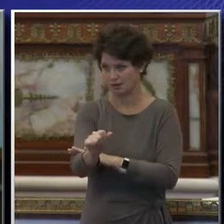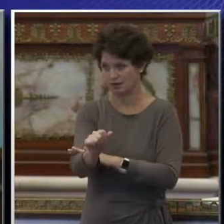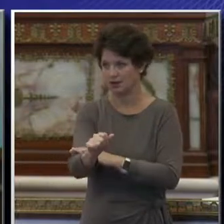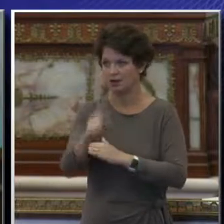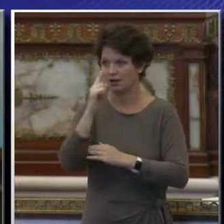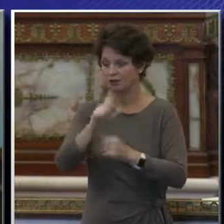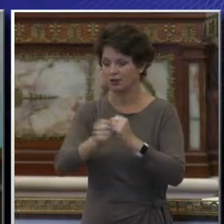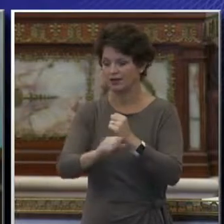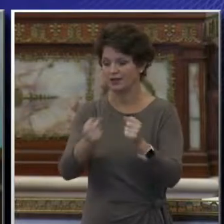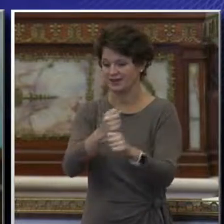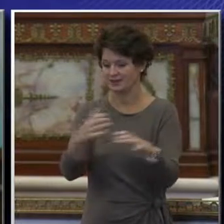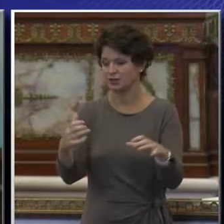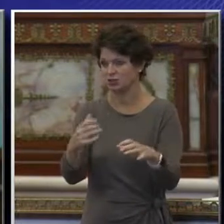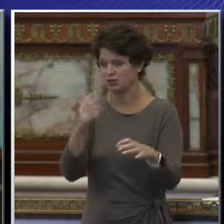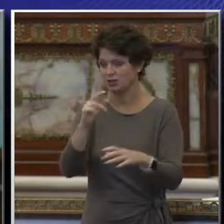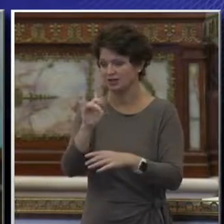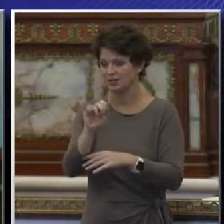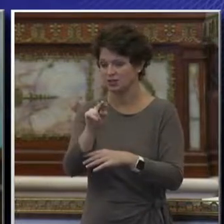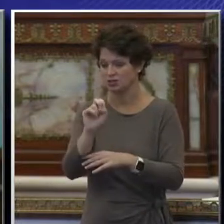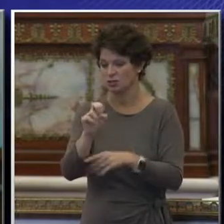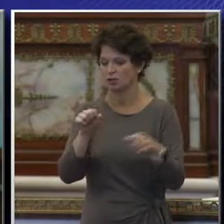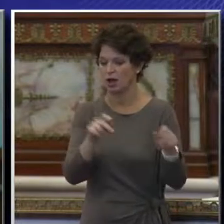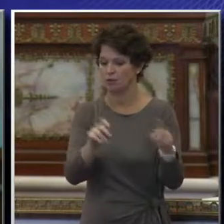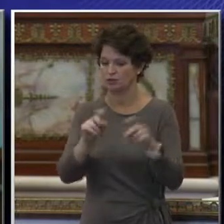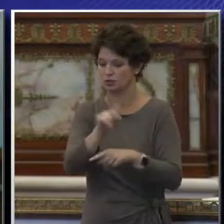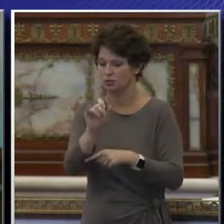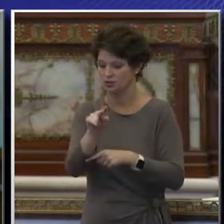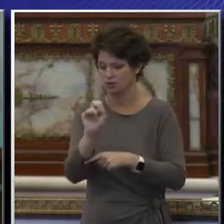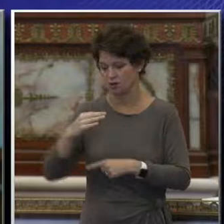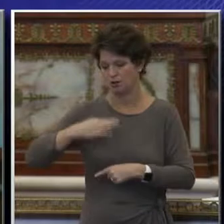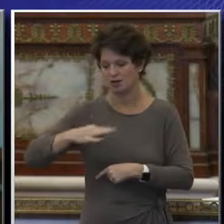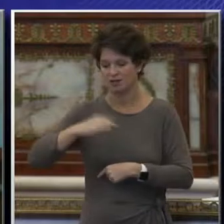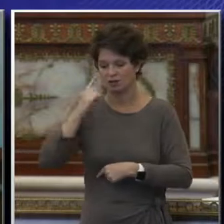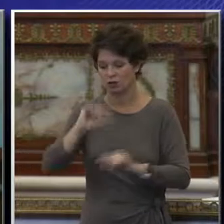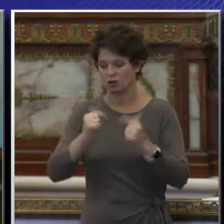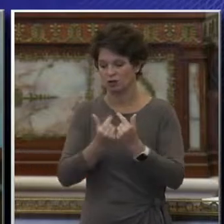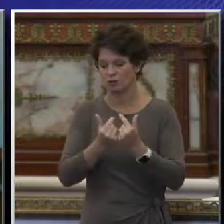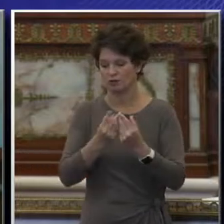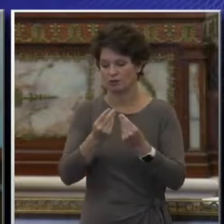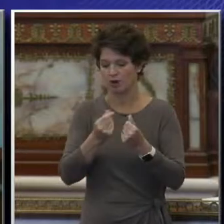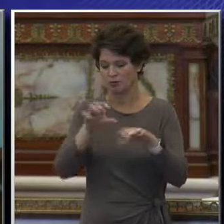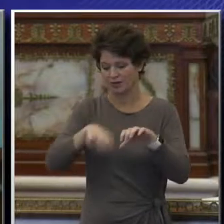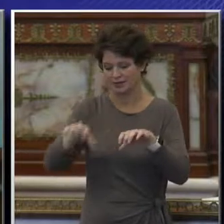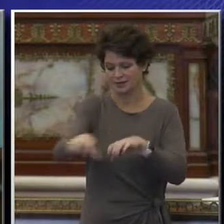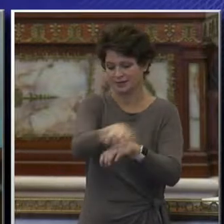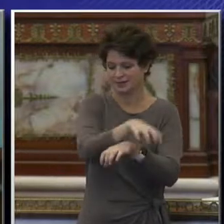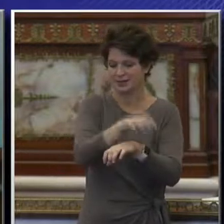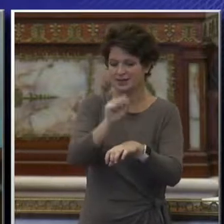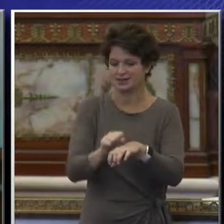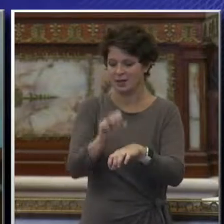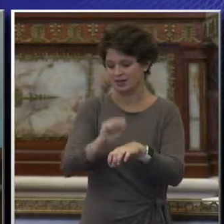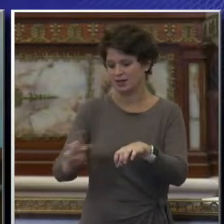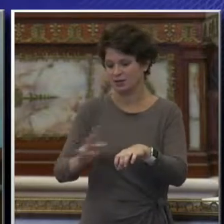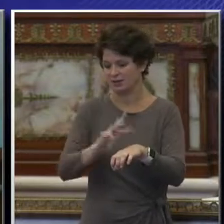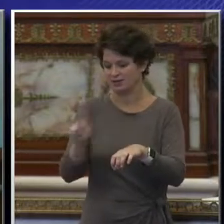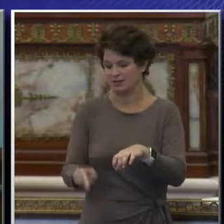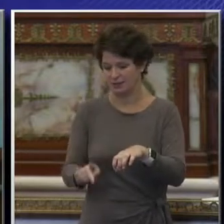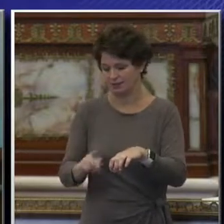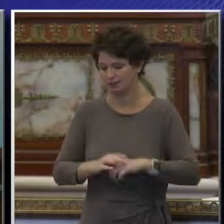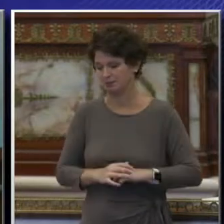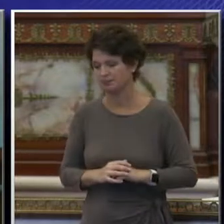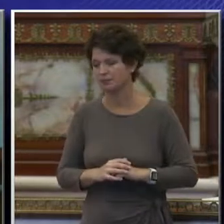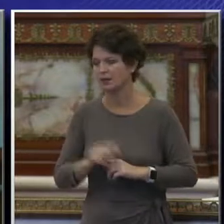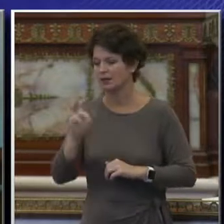the extension of Keystone Opportunity Zone benefits for a group of adjacent properties in South and Southwest Philadelphia.